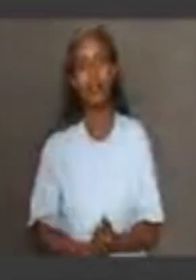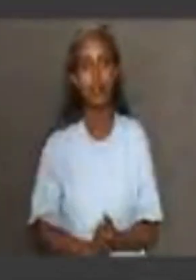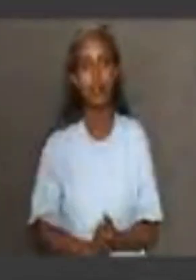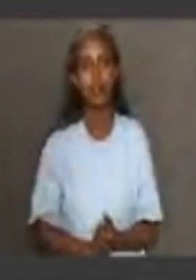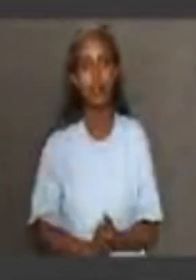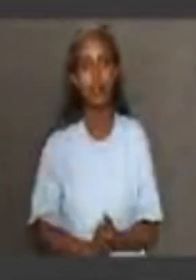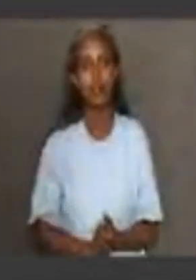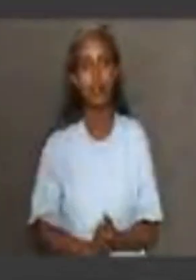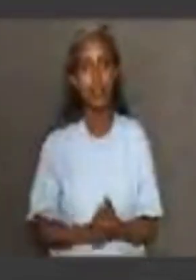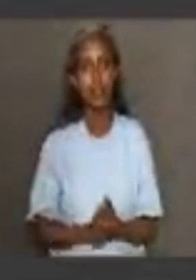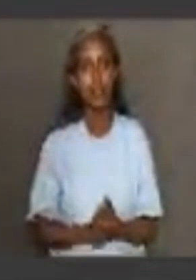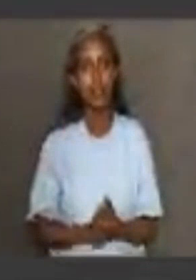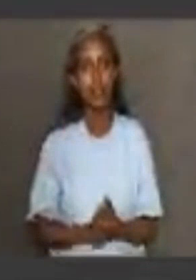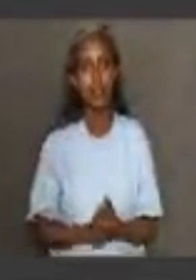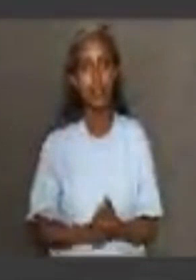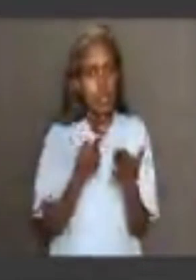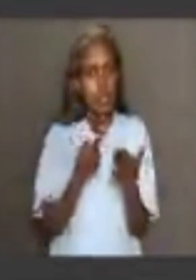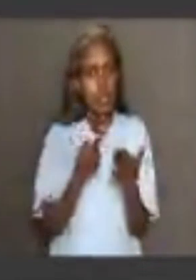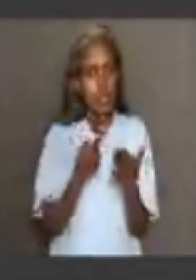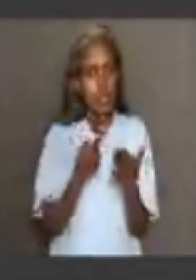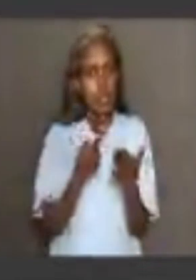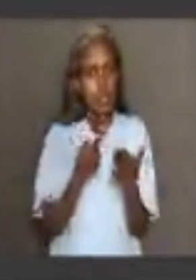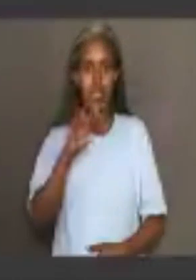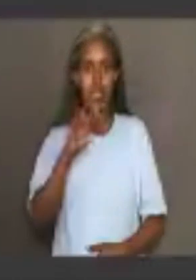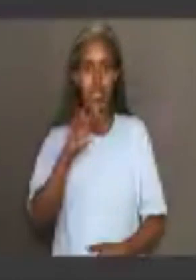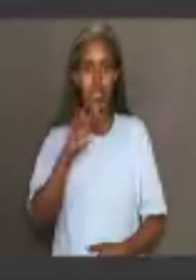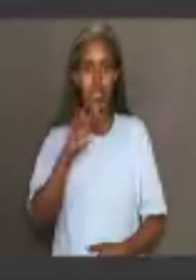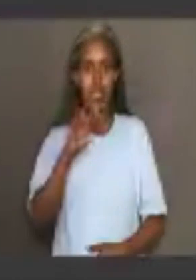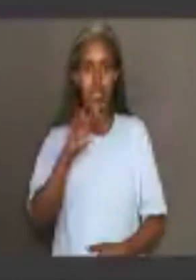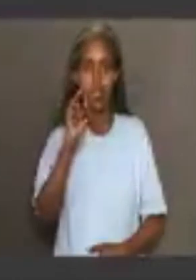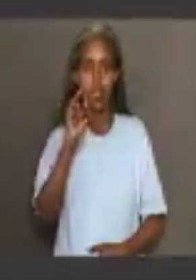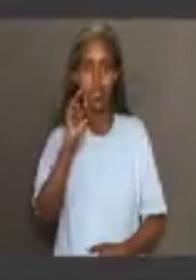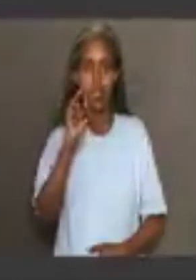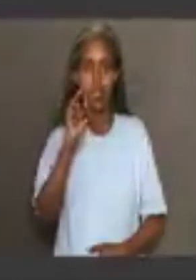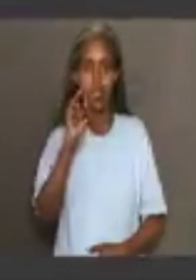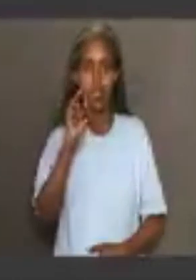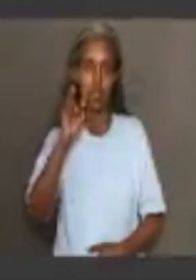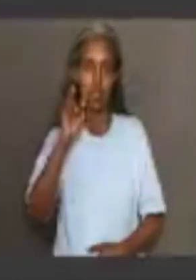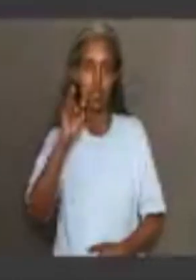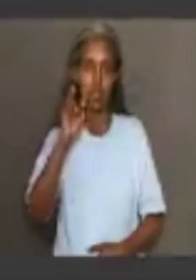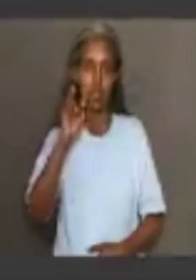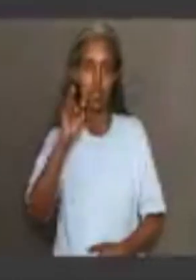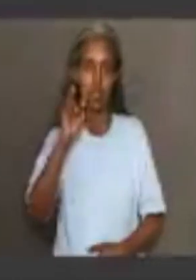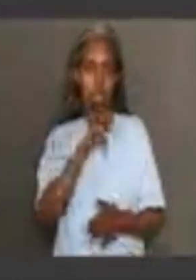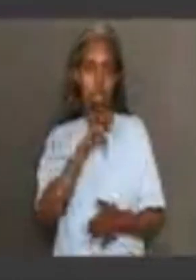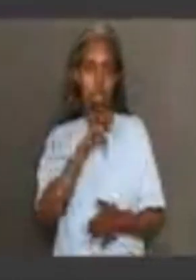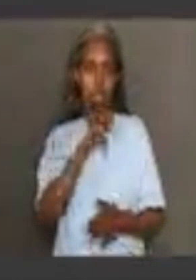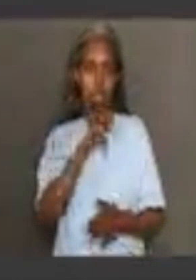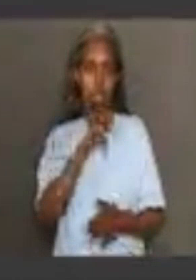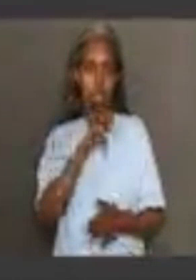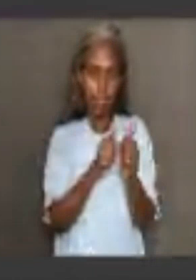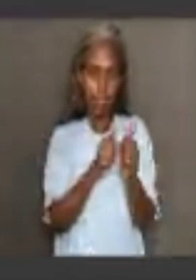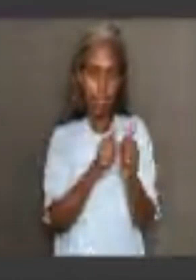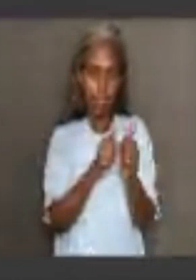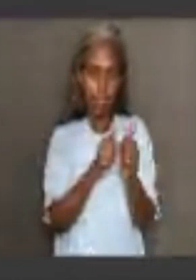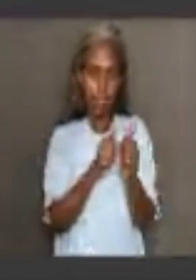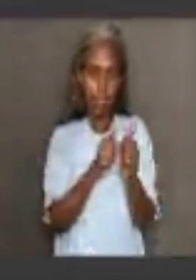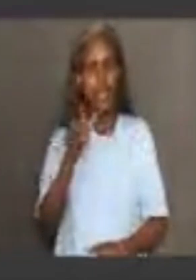According to the transitive property of order, for any three real numbers,